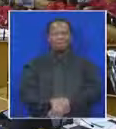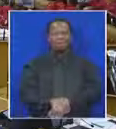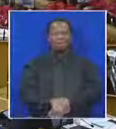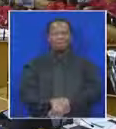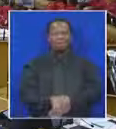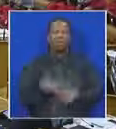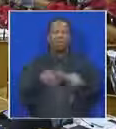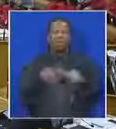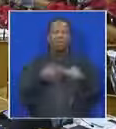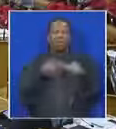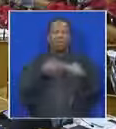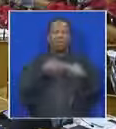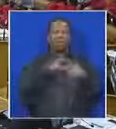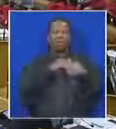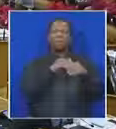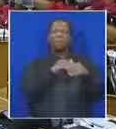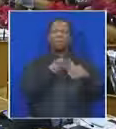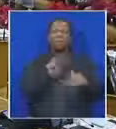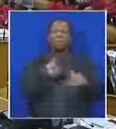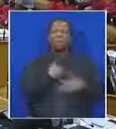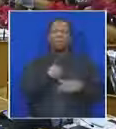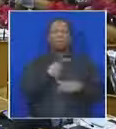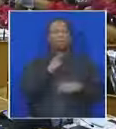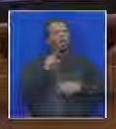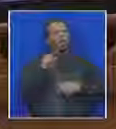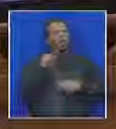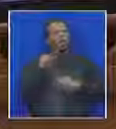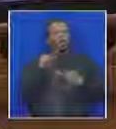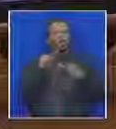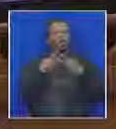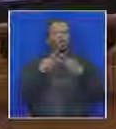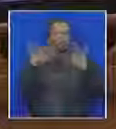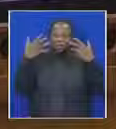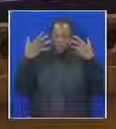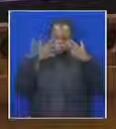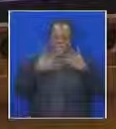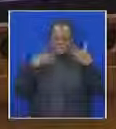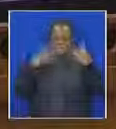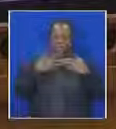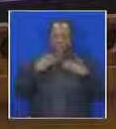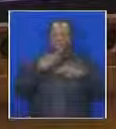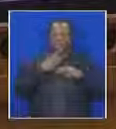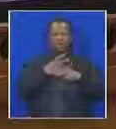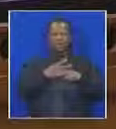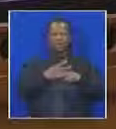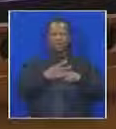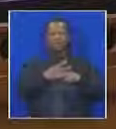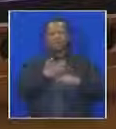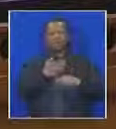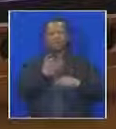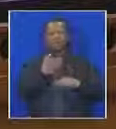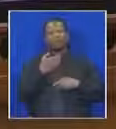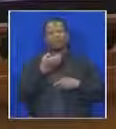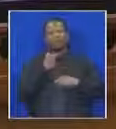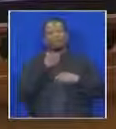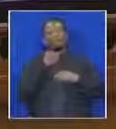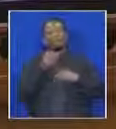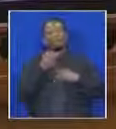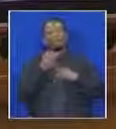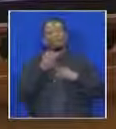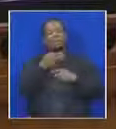Go ahead. I'll come back to that. Another confusion is being made by the Secretary General